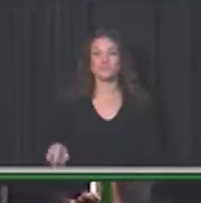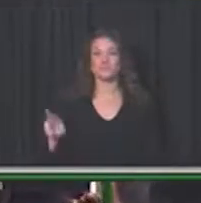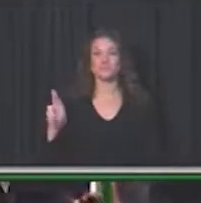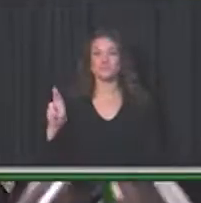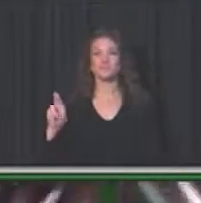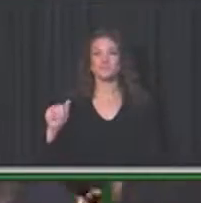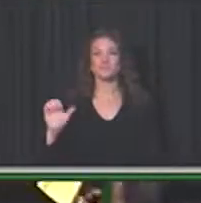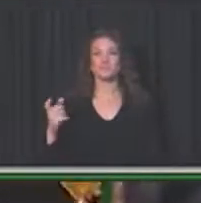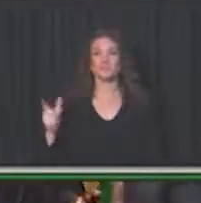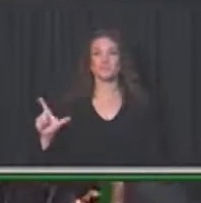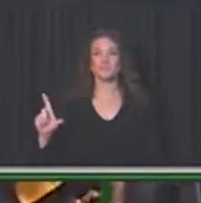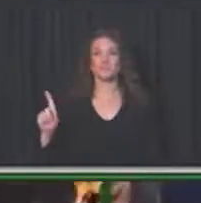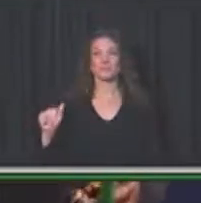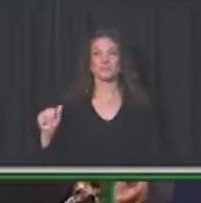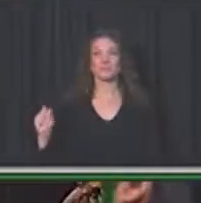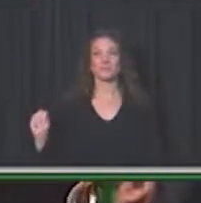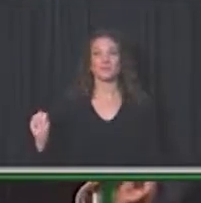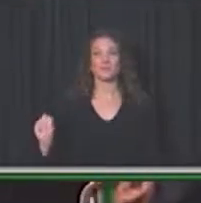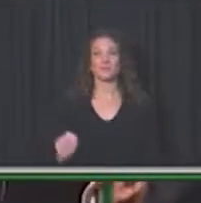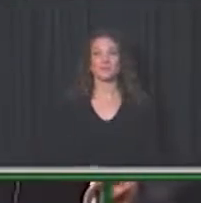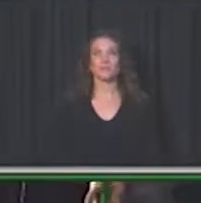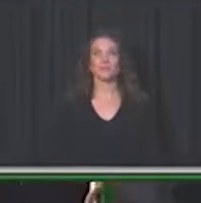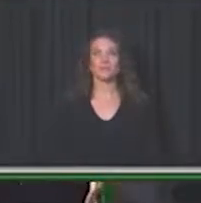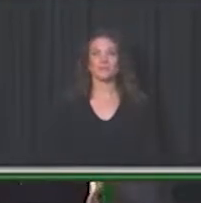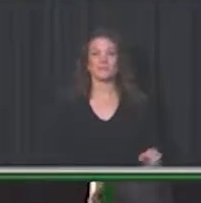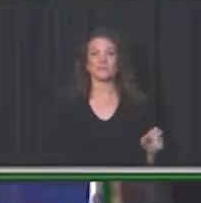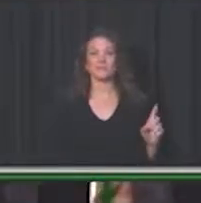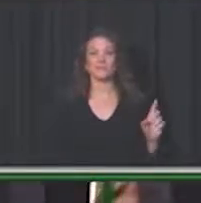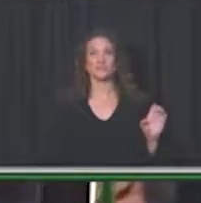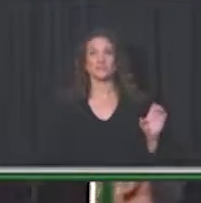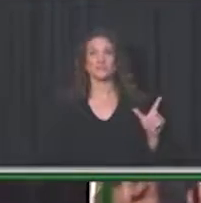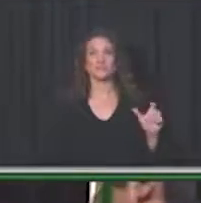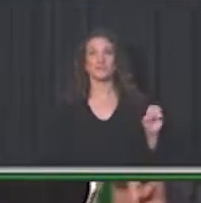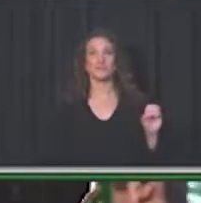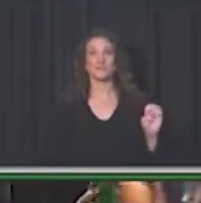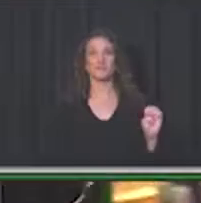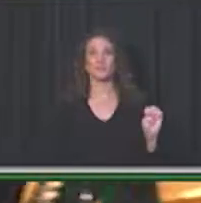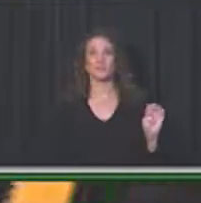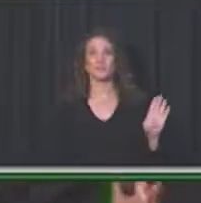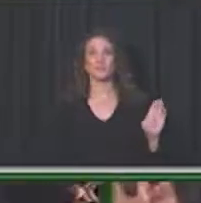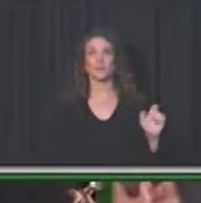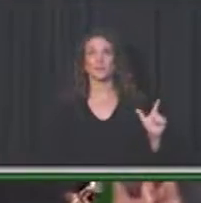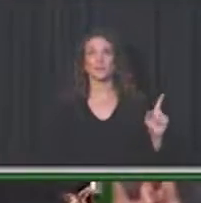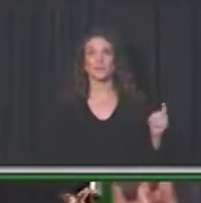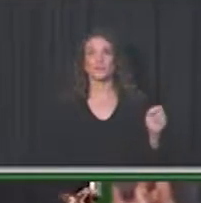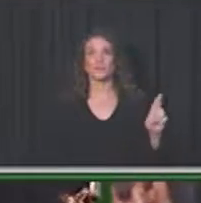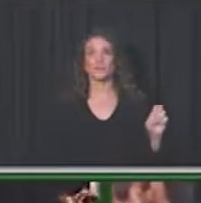Lachelle Dam. Chloe Berlieu.